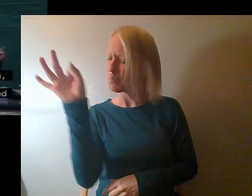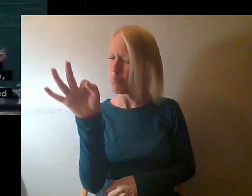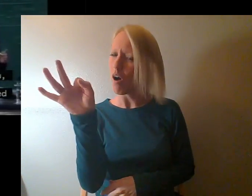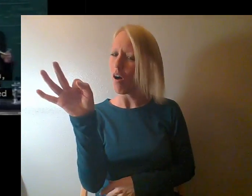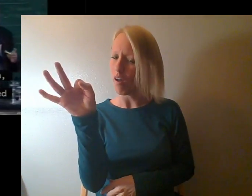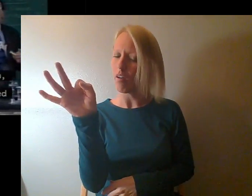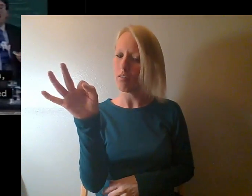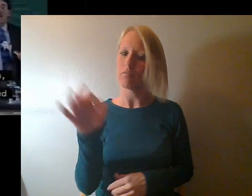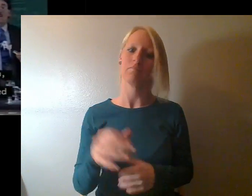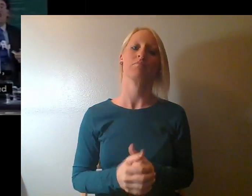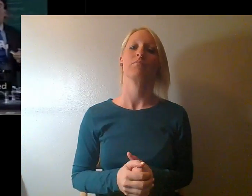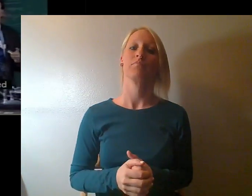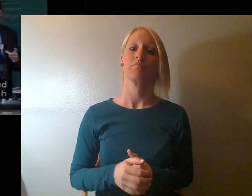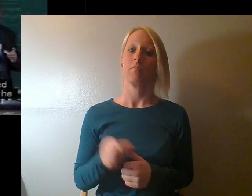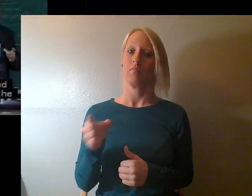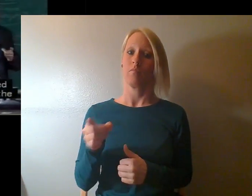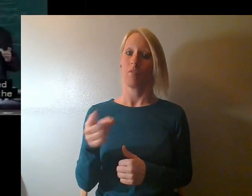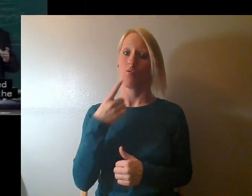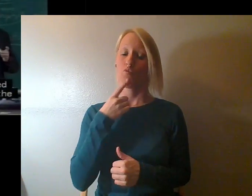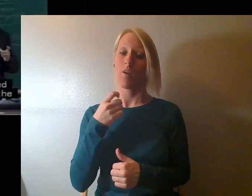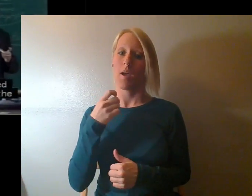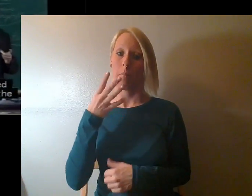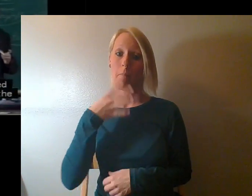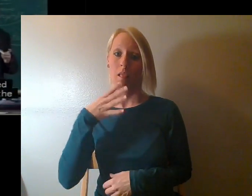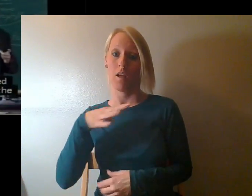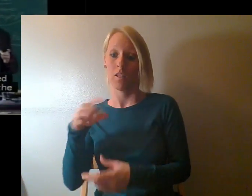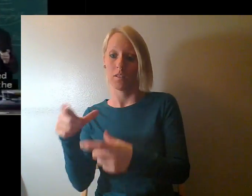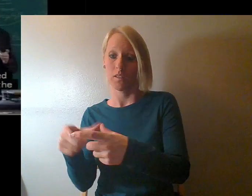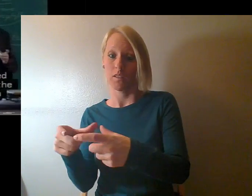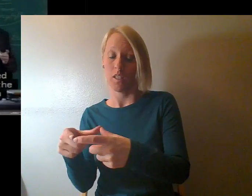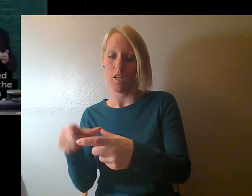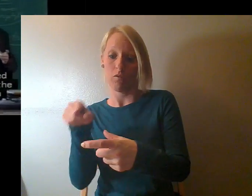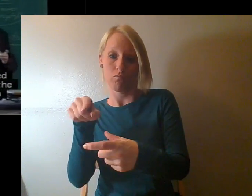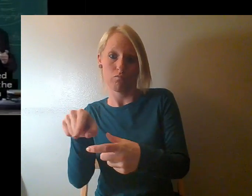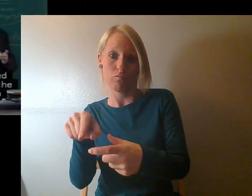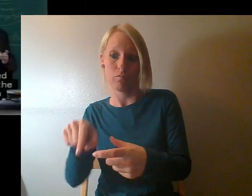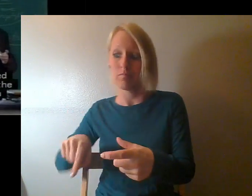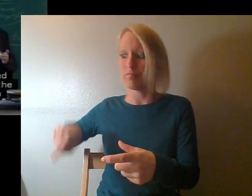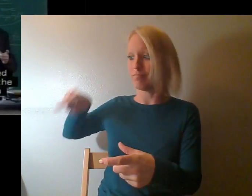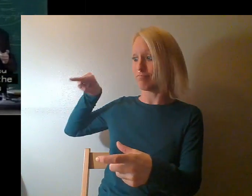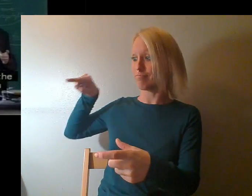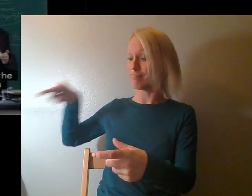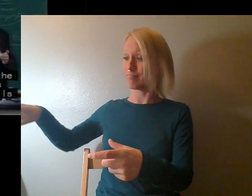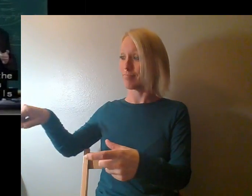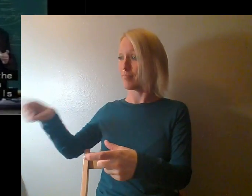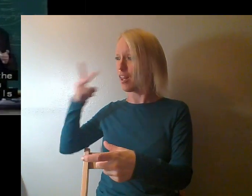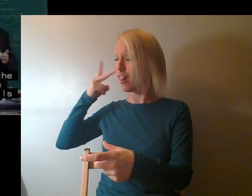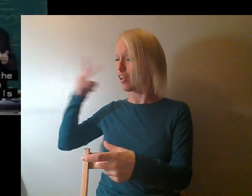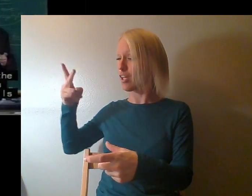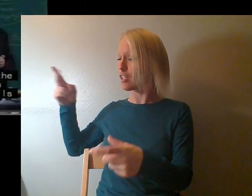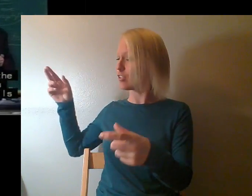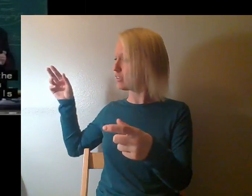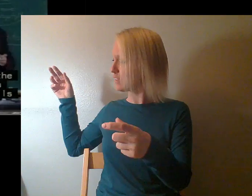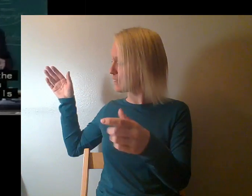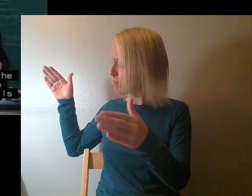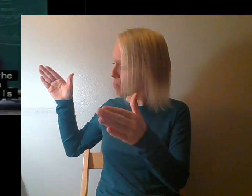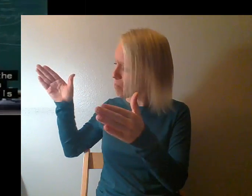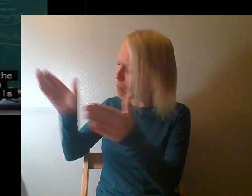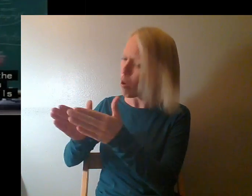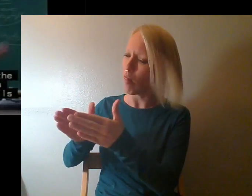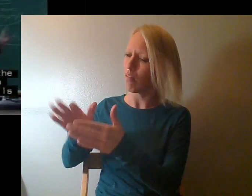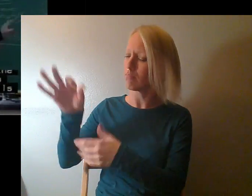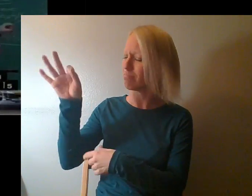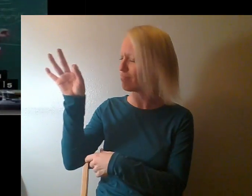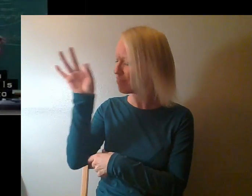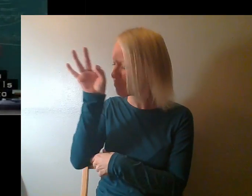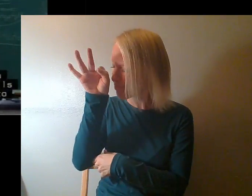take one red blood cell and we look at the smallest cells that we know about, all right, those cells